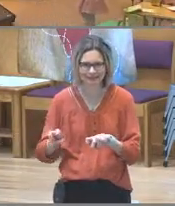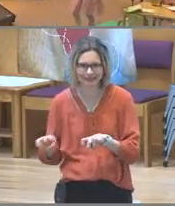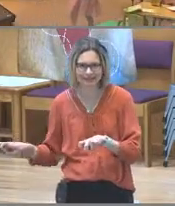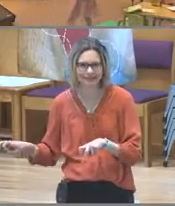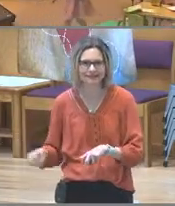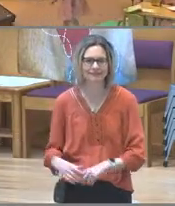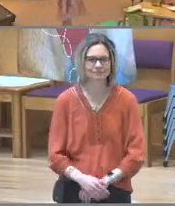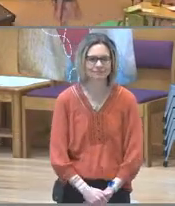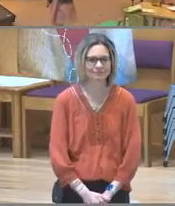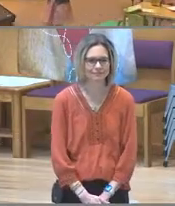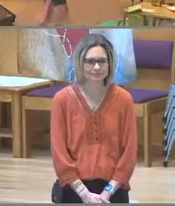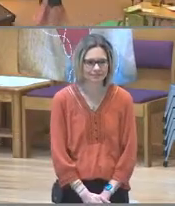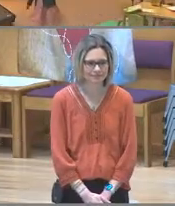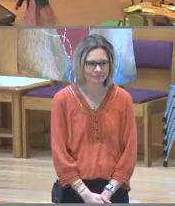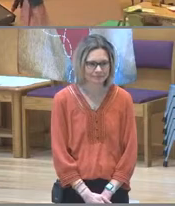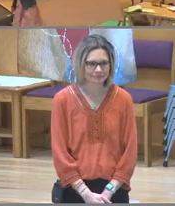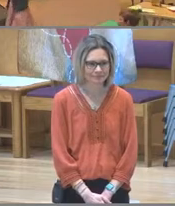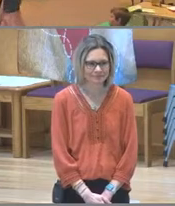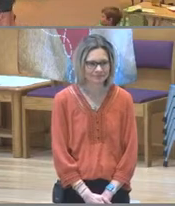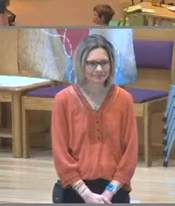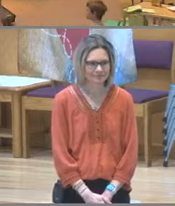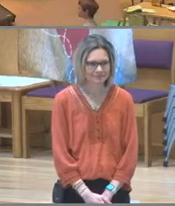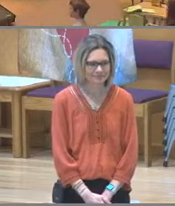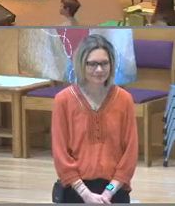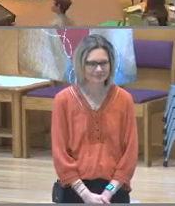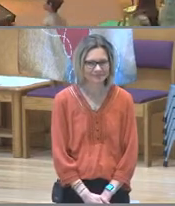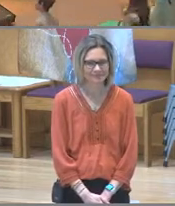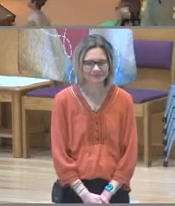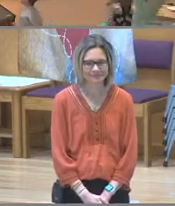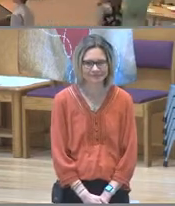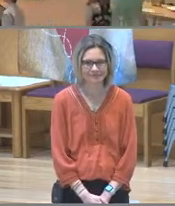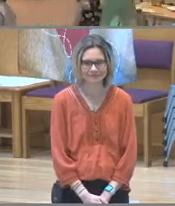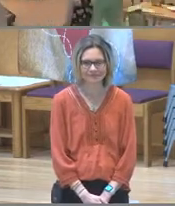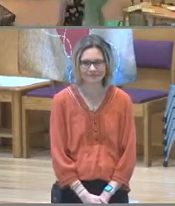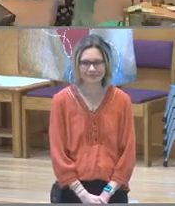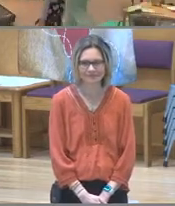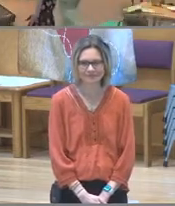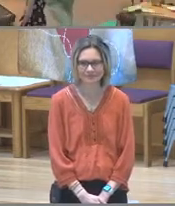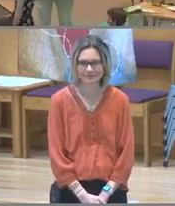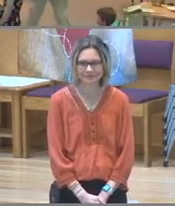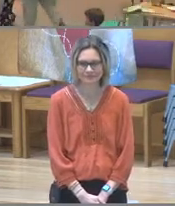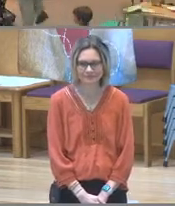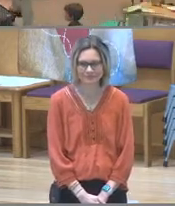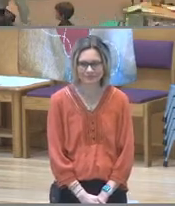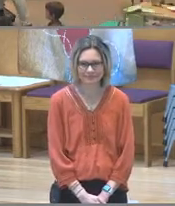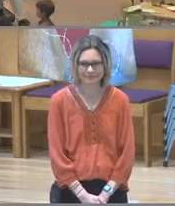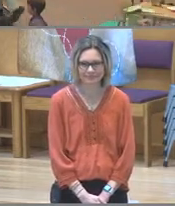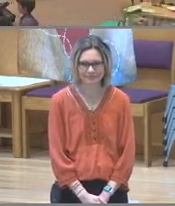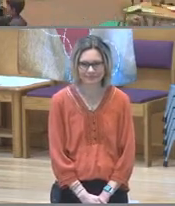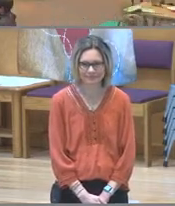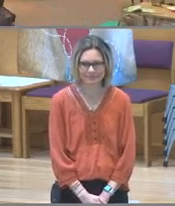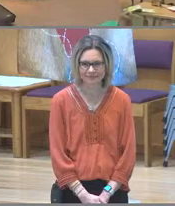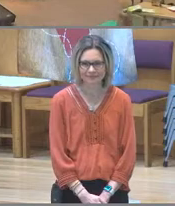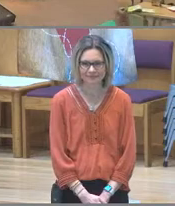step first, because we are going to move in a moment. I'm a 5. You're a 5? Yeah, and my dad